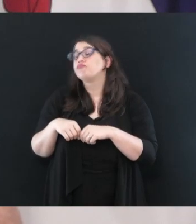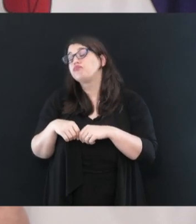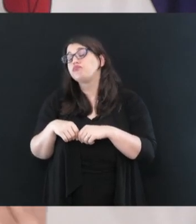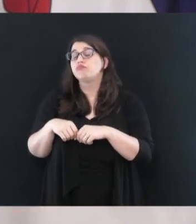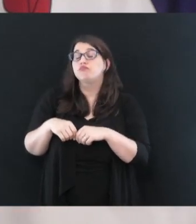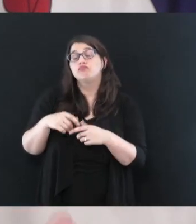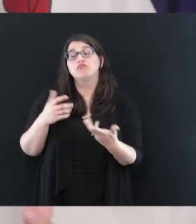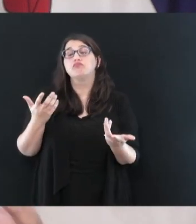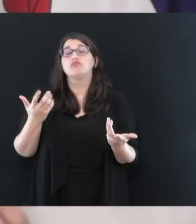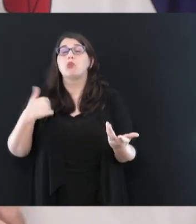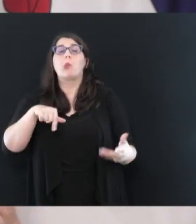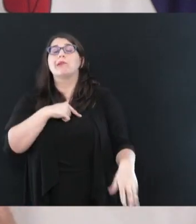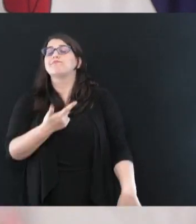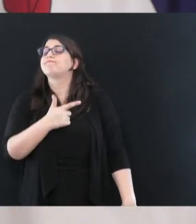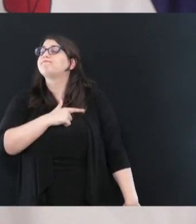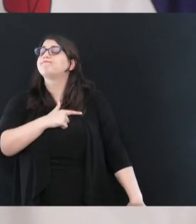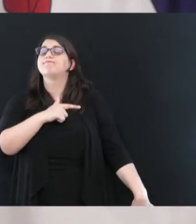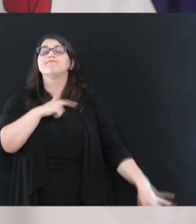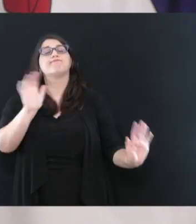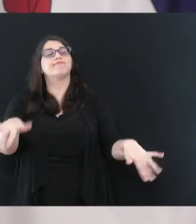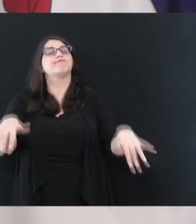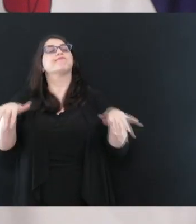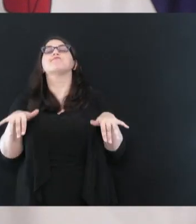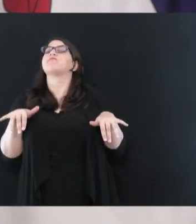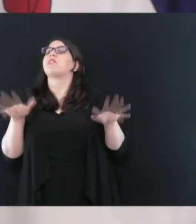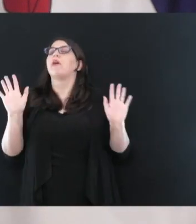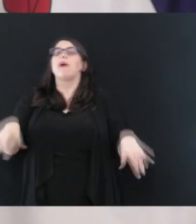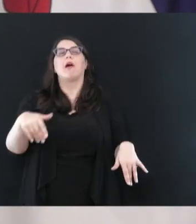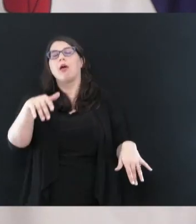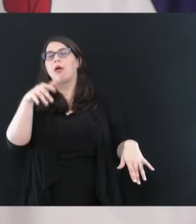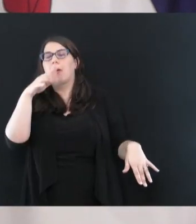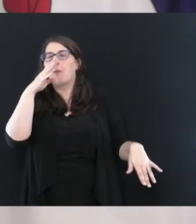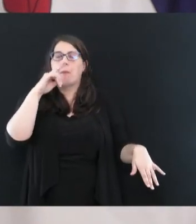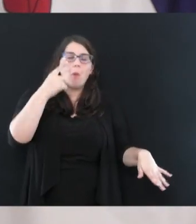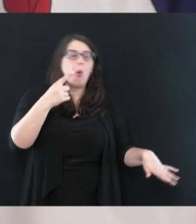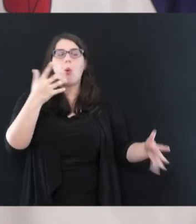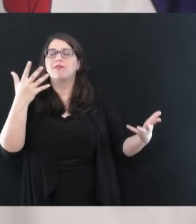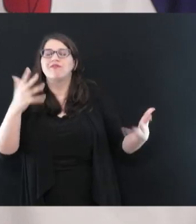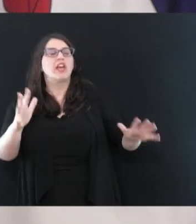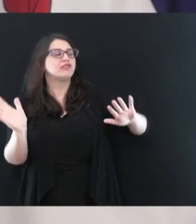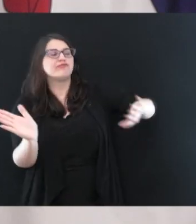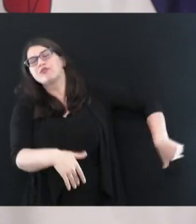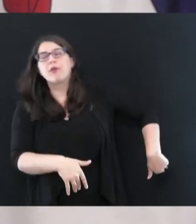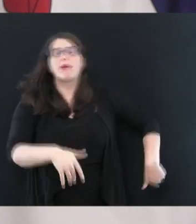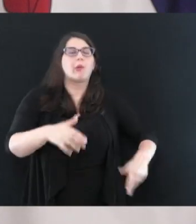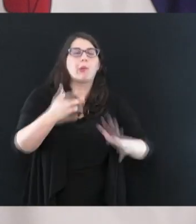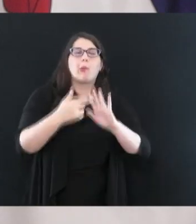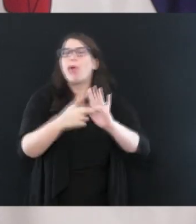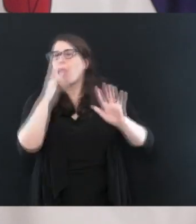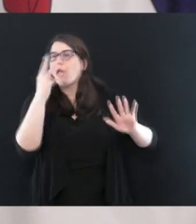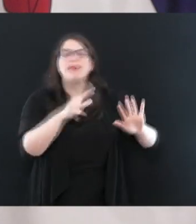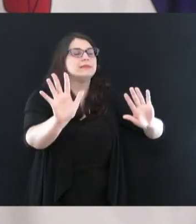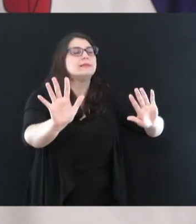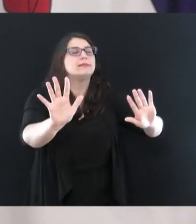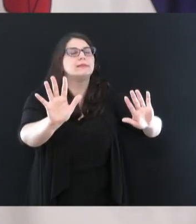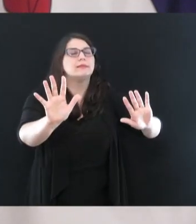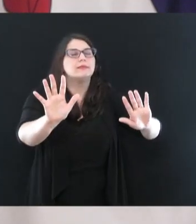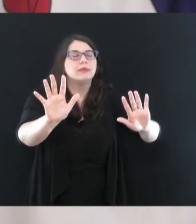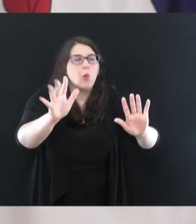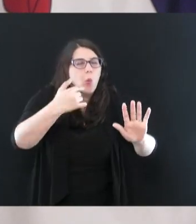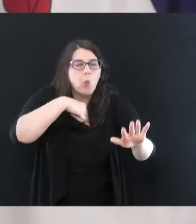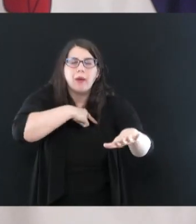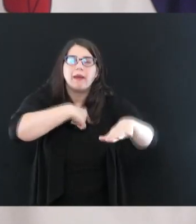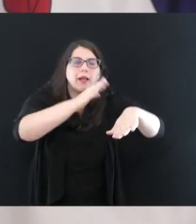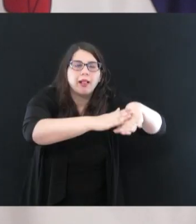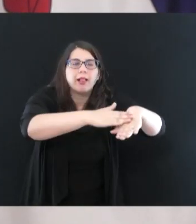become lackadaisical, or whatever it may be, we are trying, Kenny, we are trying. We are telling these principals